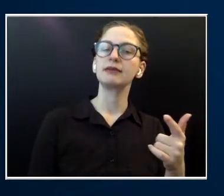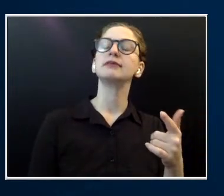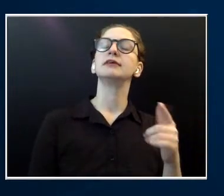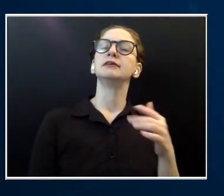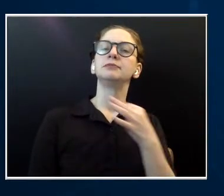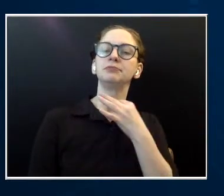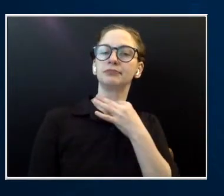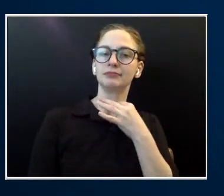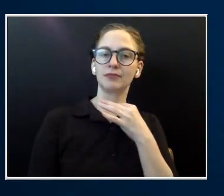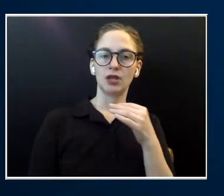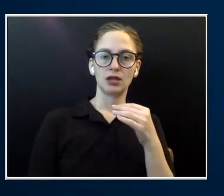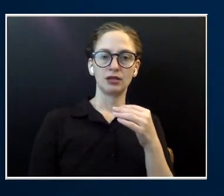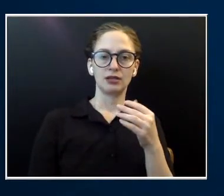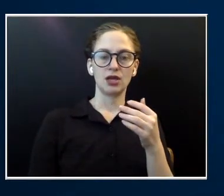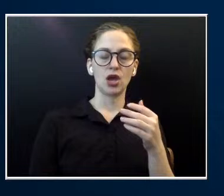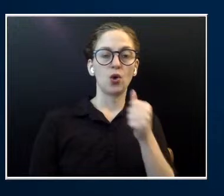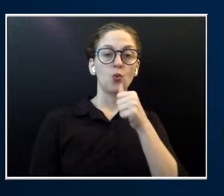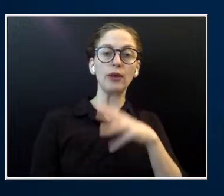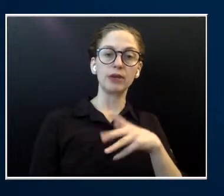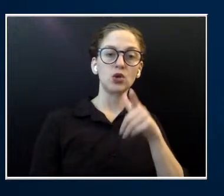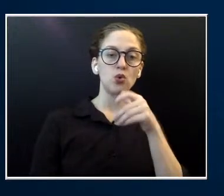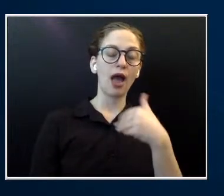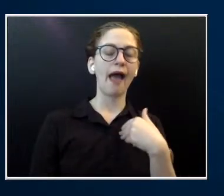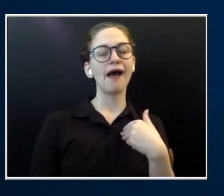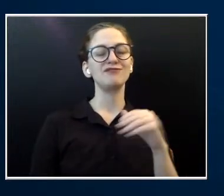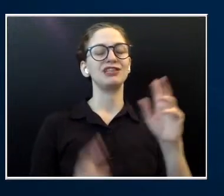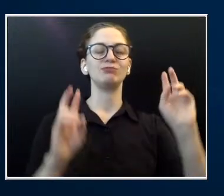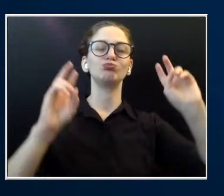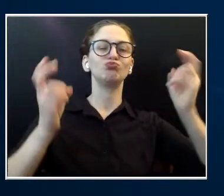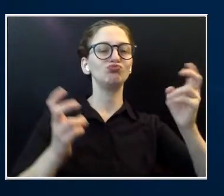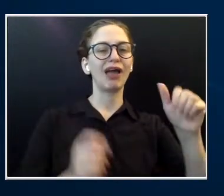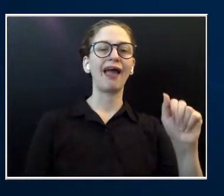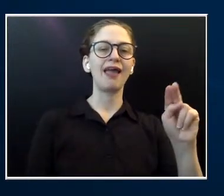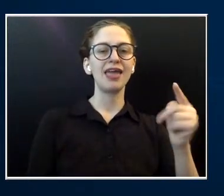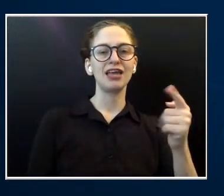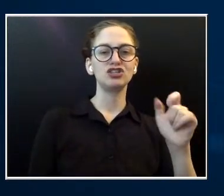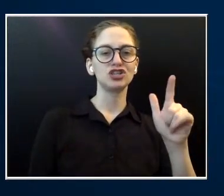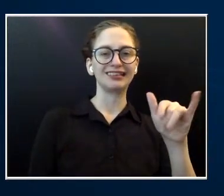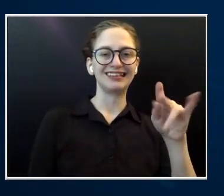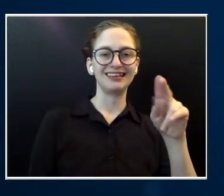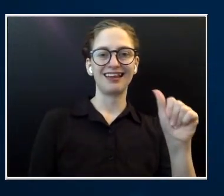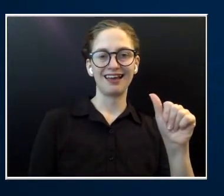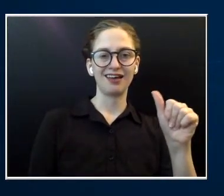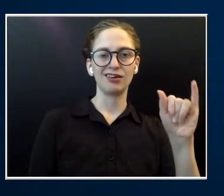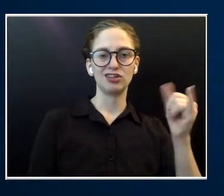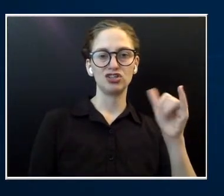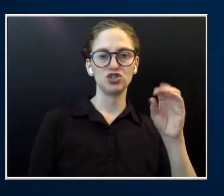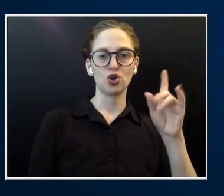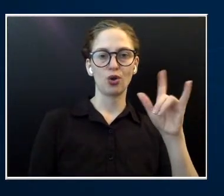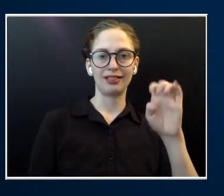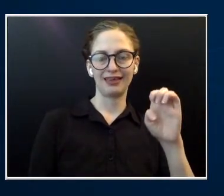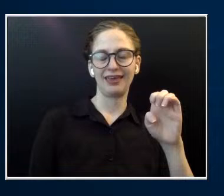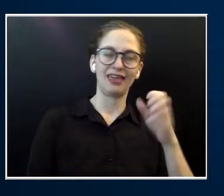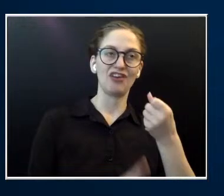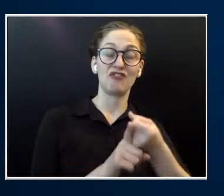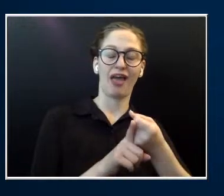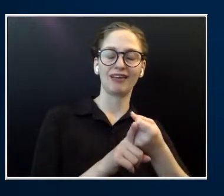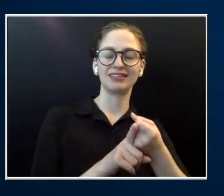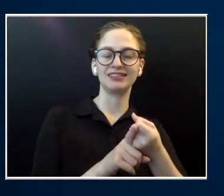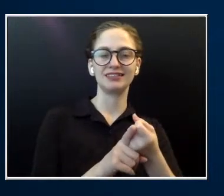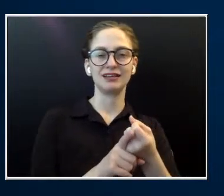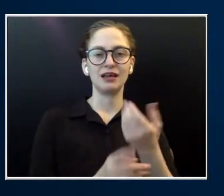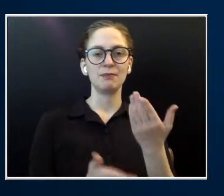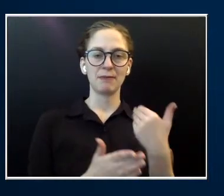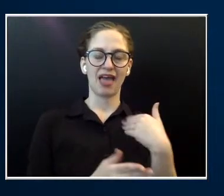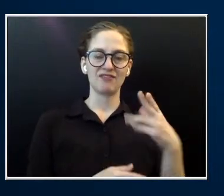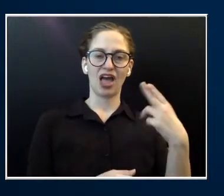Jolie effect, that they might have a higher chance of developing ovarian cancer. He's asking, is the risk greater for